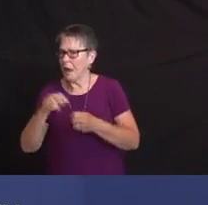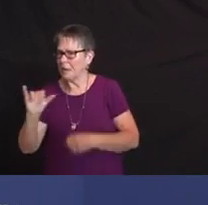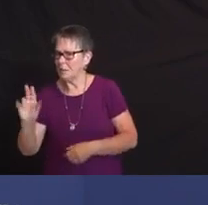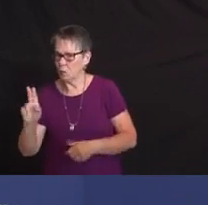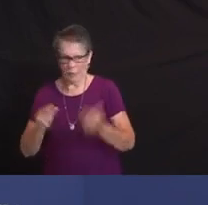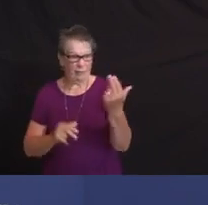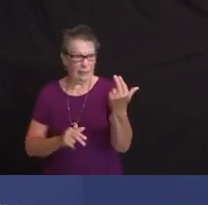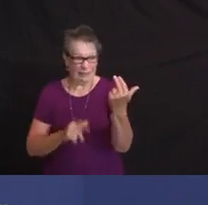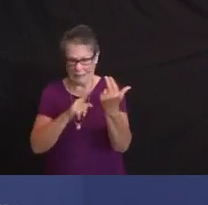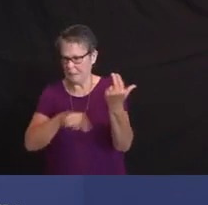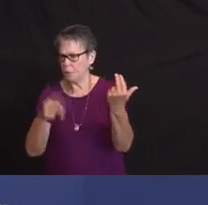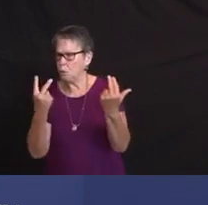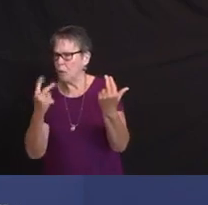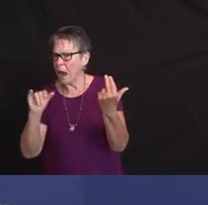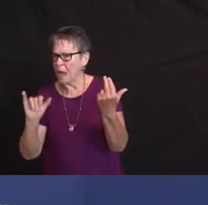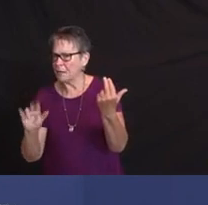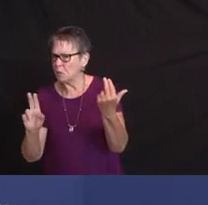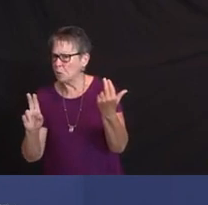In January,